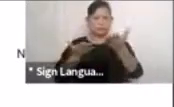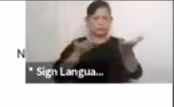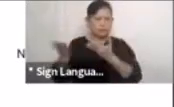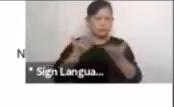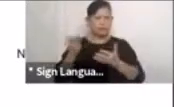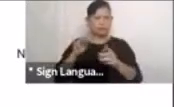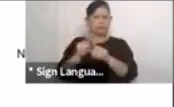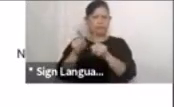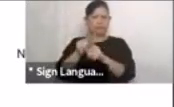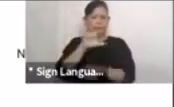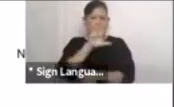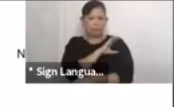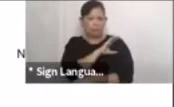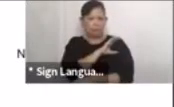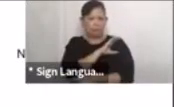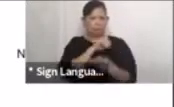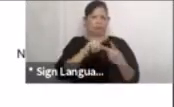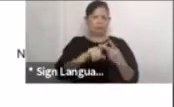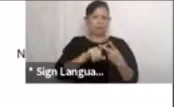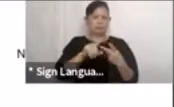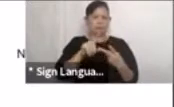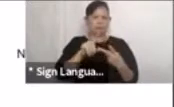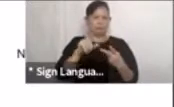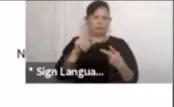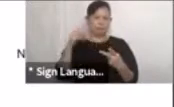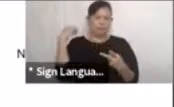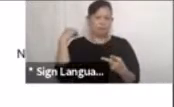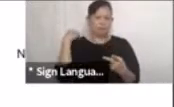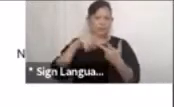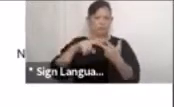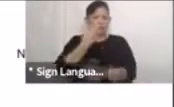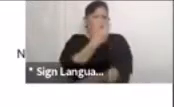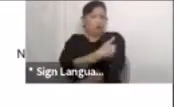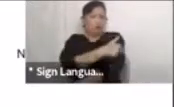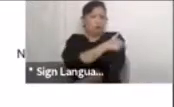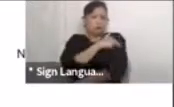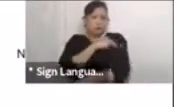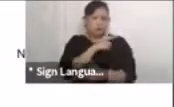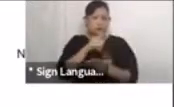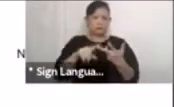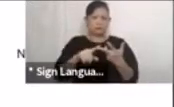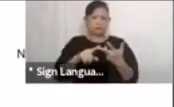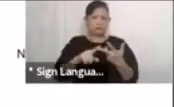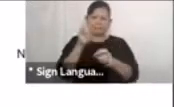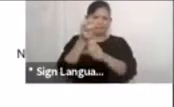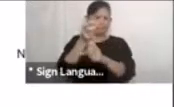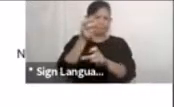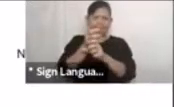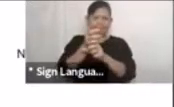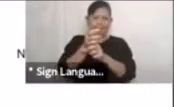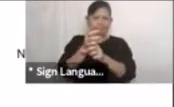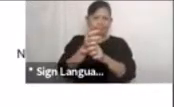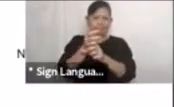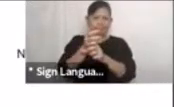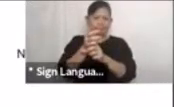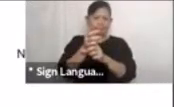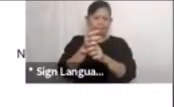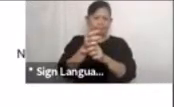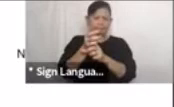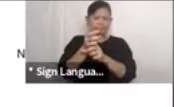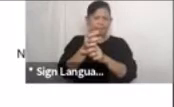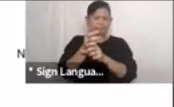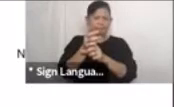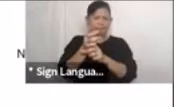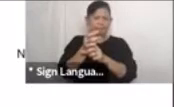police officers, hospitals, courts, it's very difficult for people with hearing disabilities to